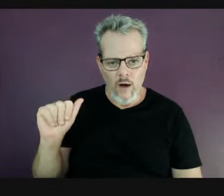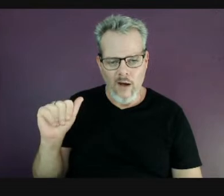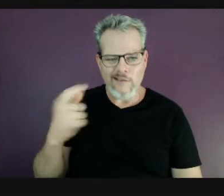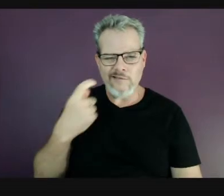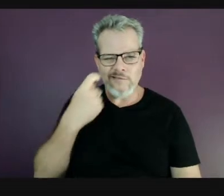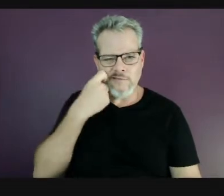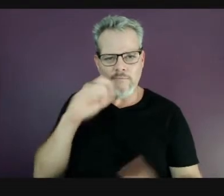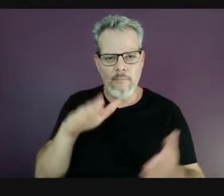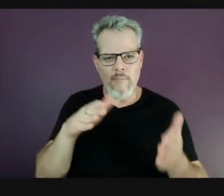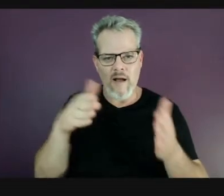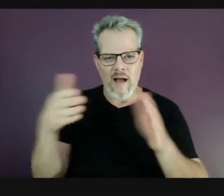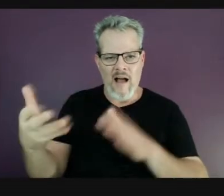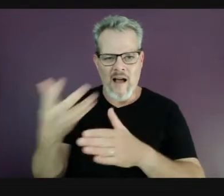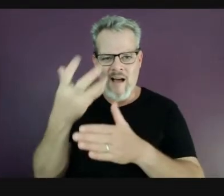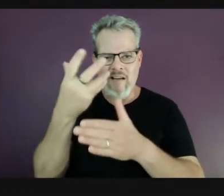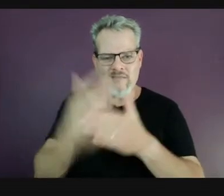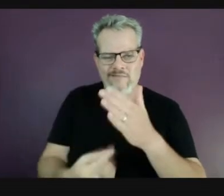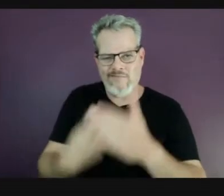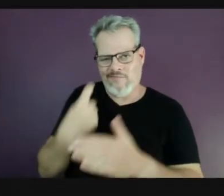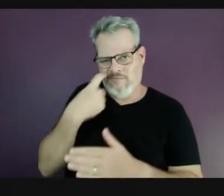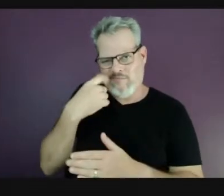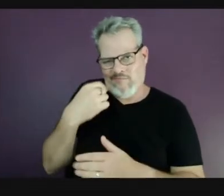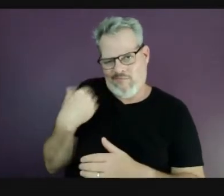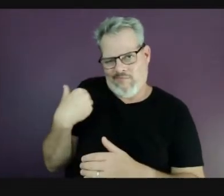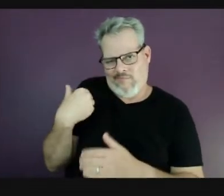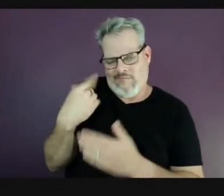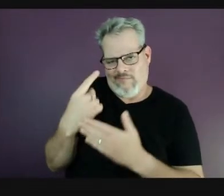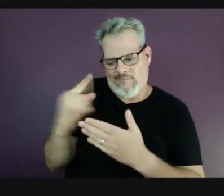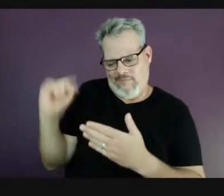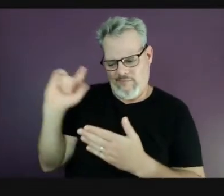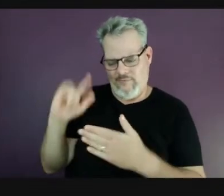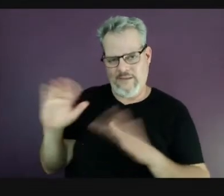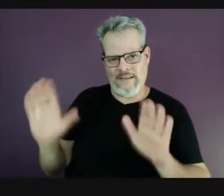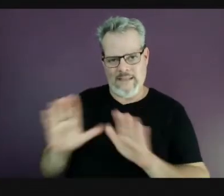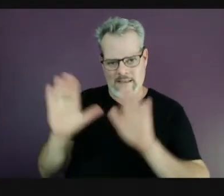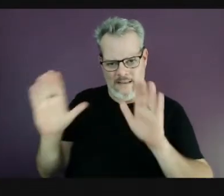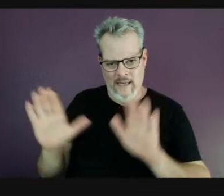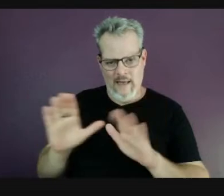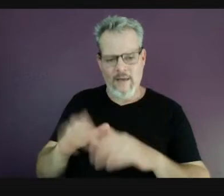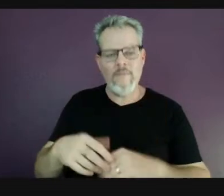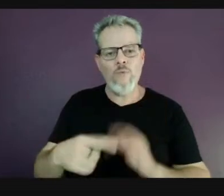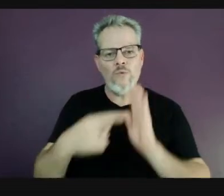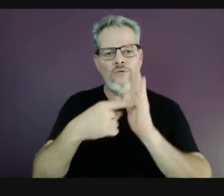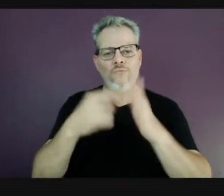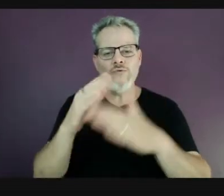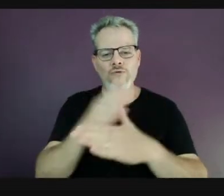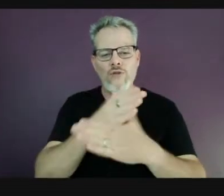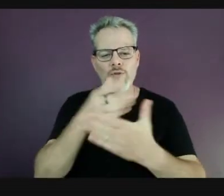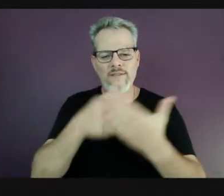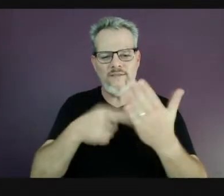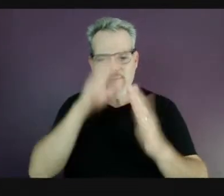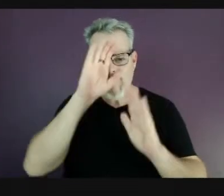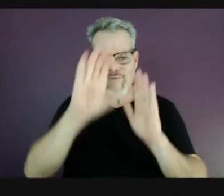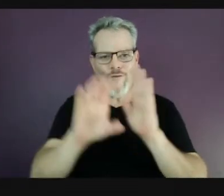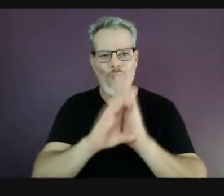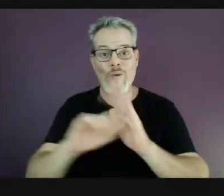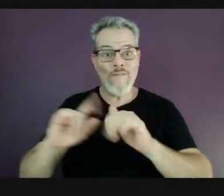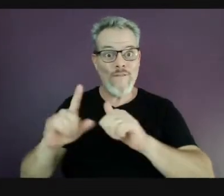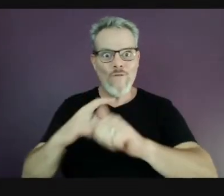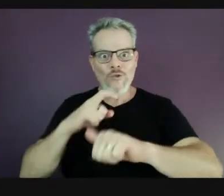Here's an article in Hawaii News Now. I won't dwell too long on it. I just wanted to share, here's a picture of the first time